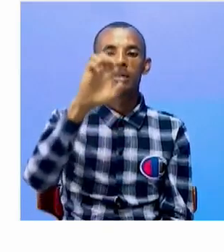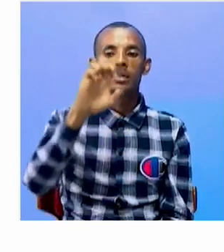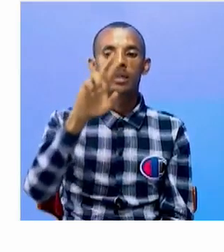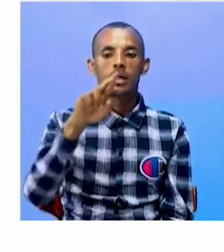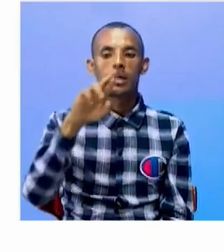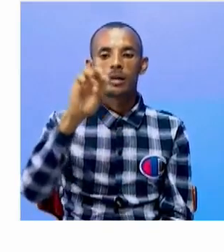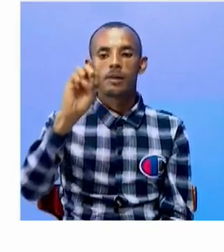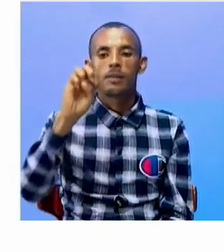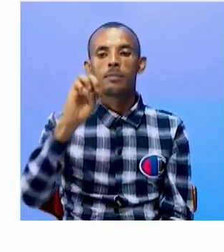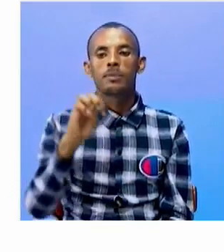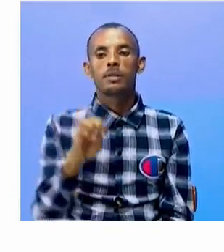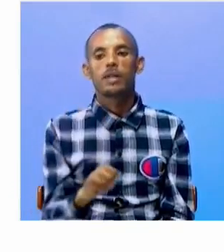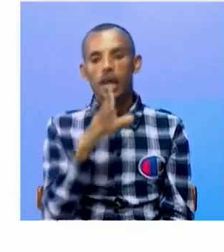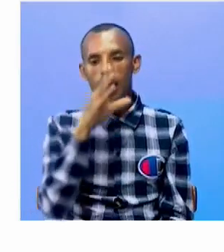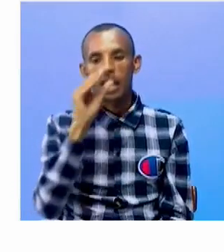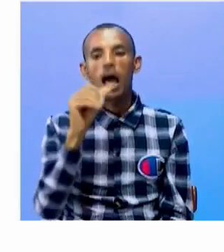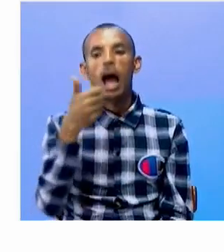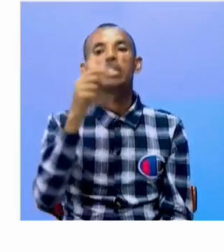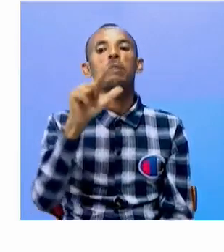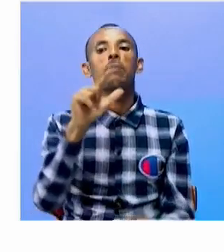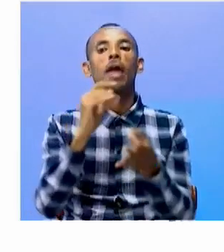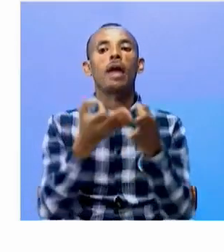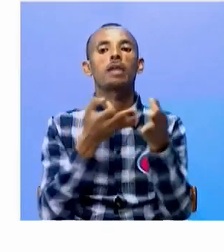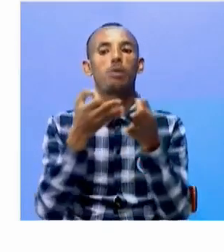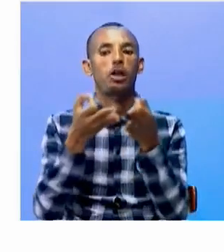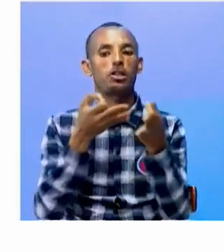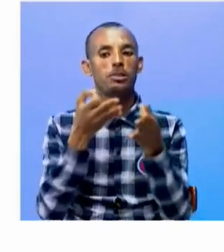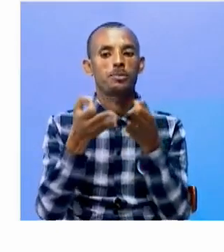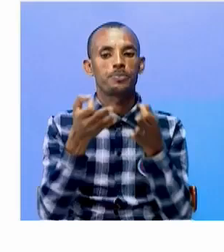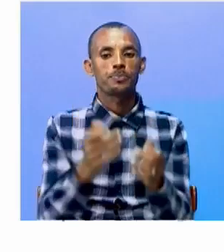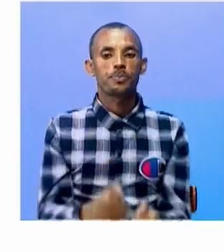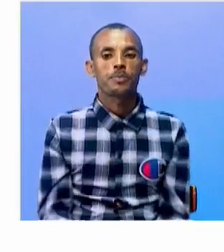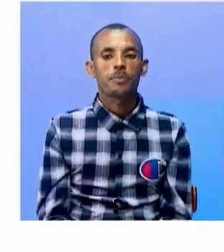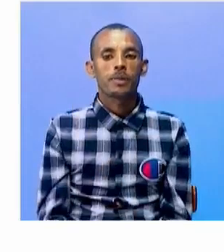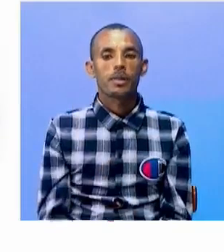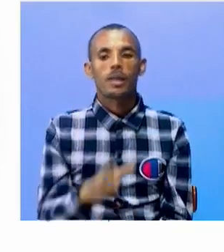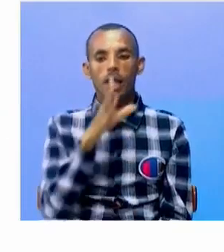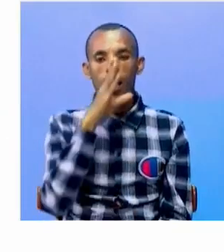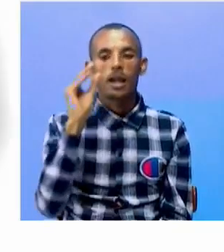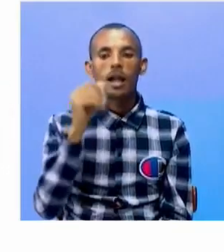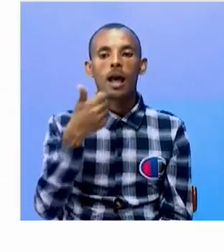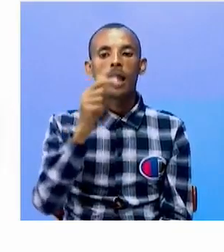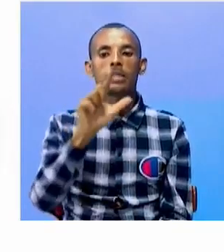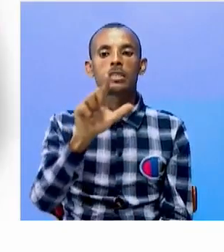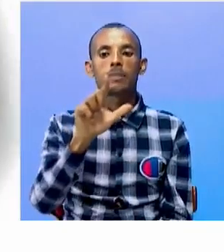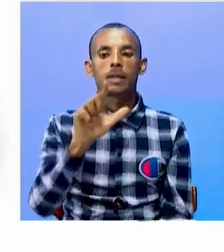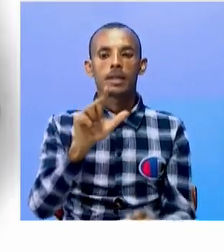and algebraic expressions and algebraic